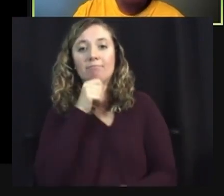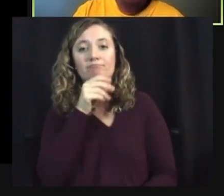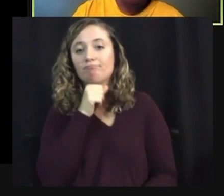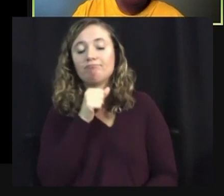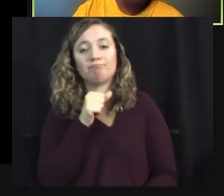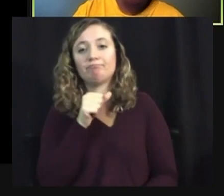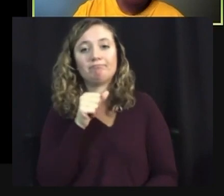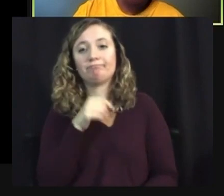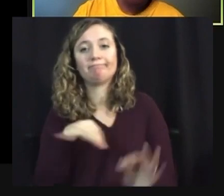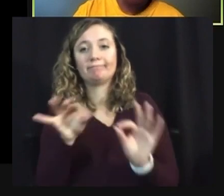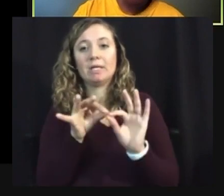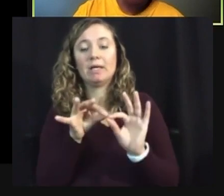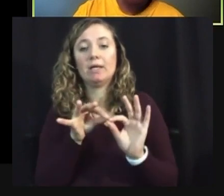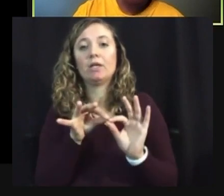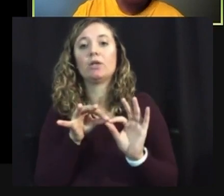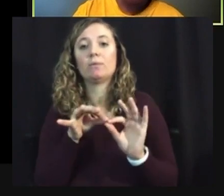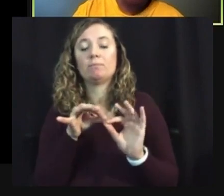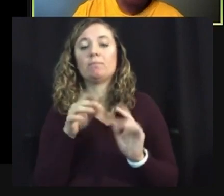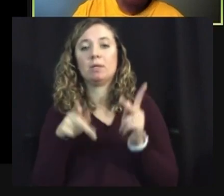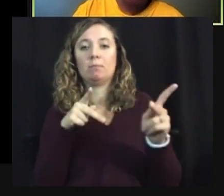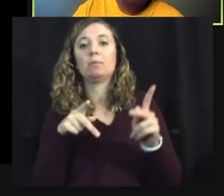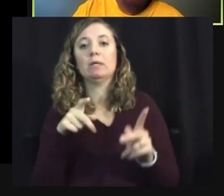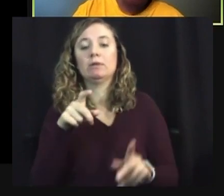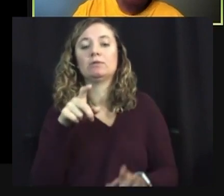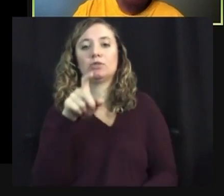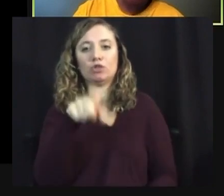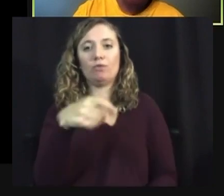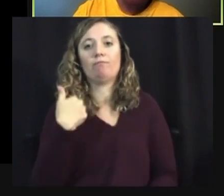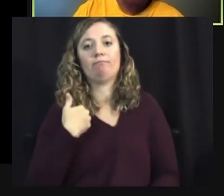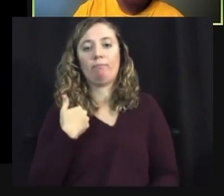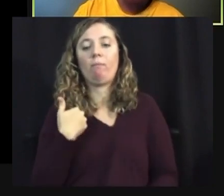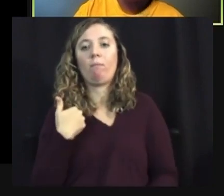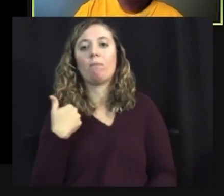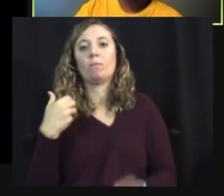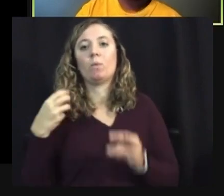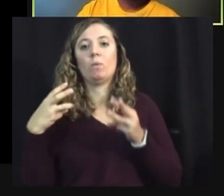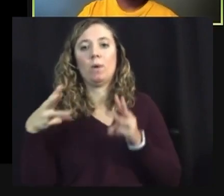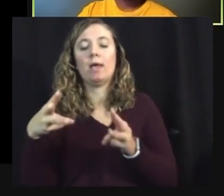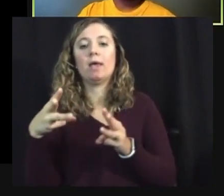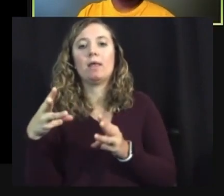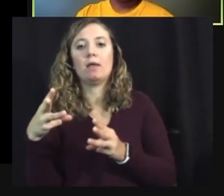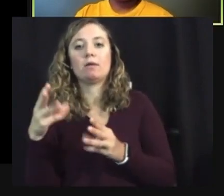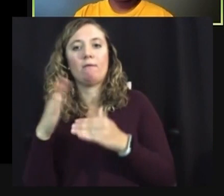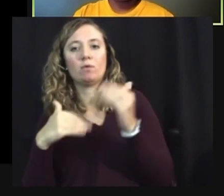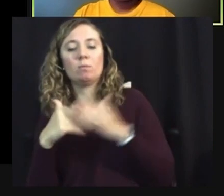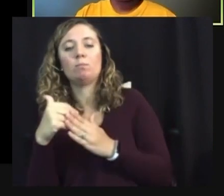to have their voice heard in the way that is most comfortable for them.